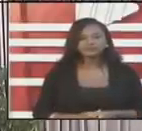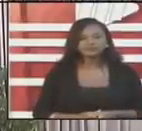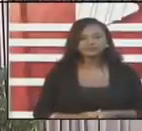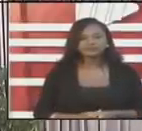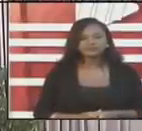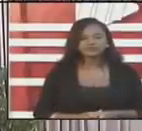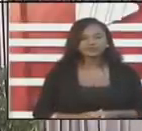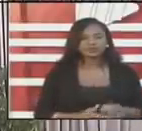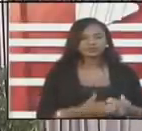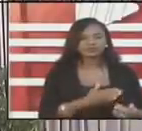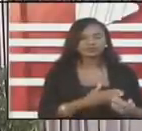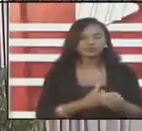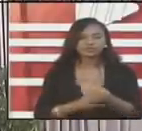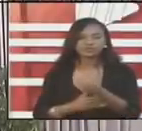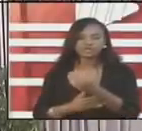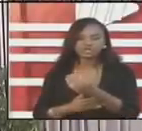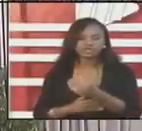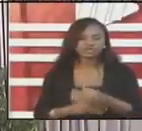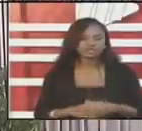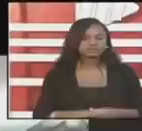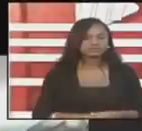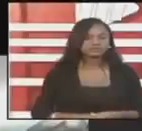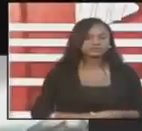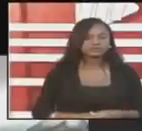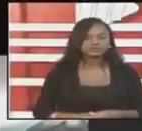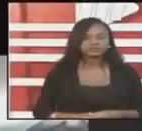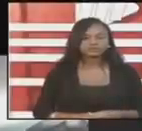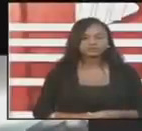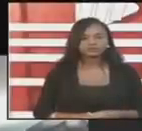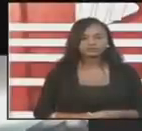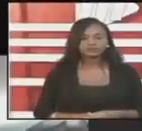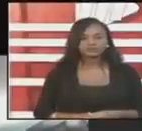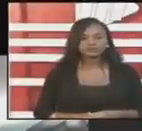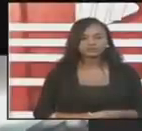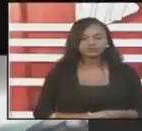Hi, good morning again. Elizabeth Williams, TV6 News. Good morning.